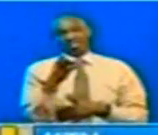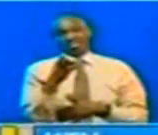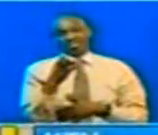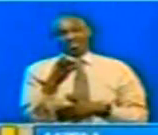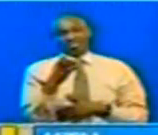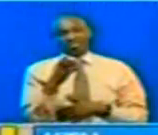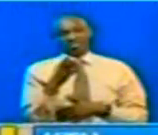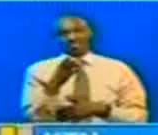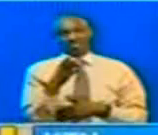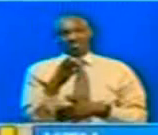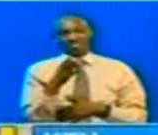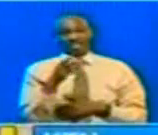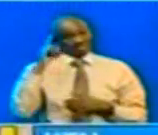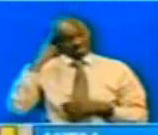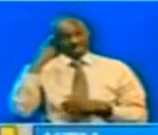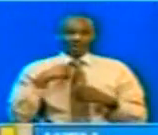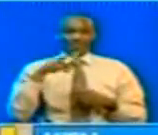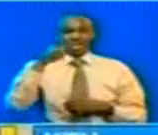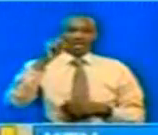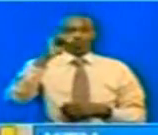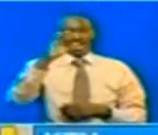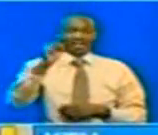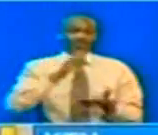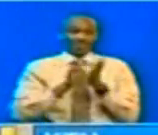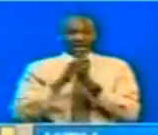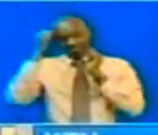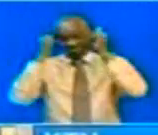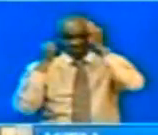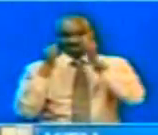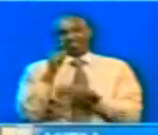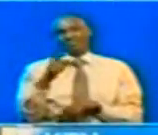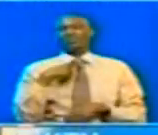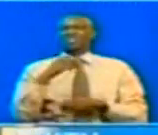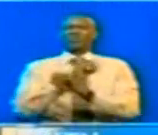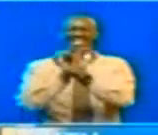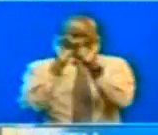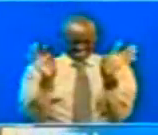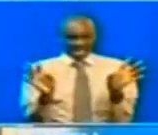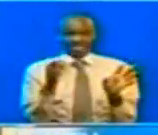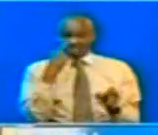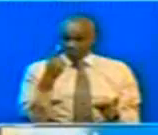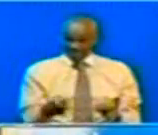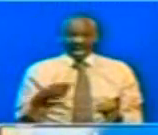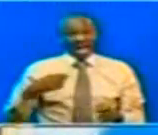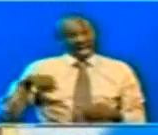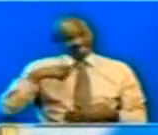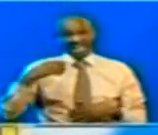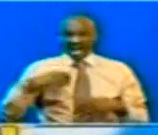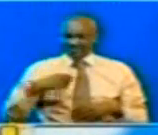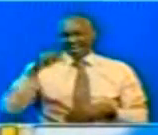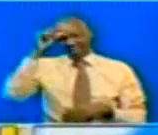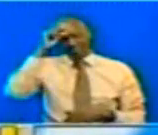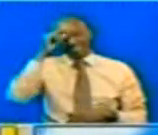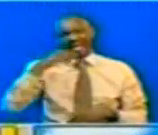on militarizing the NYS, I think I need to clarify that we do not have, as a